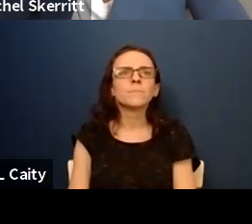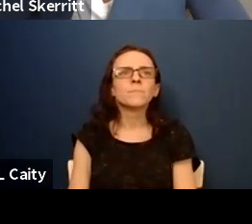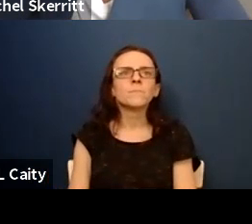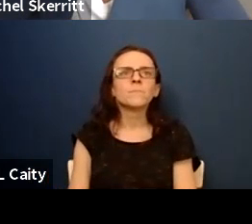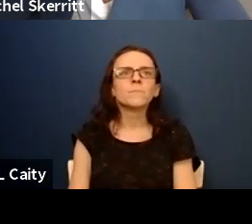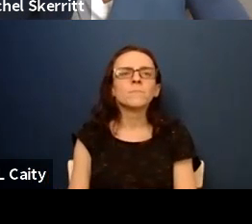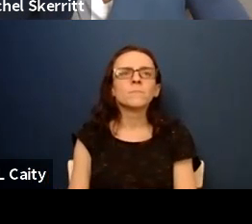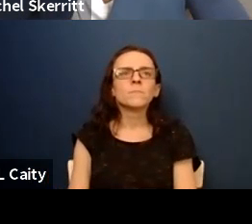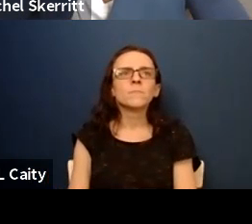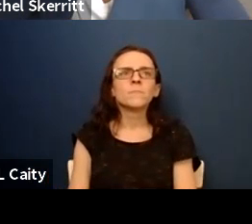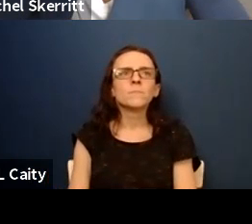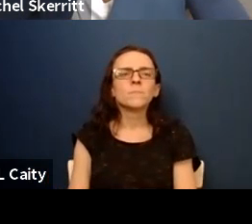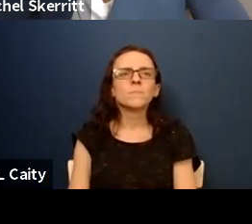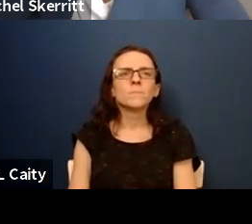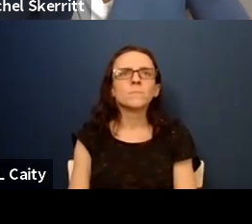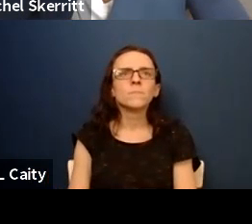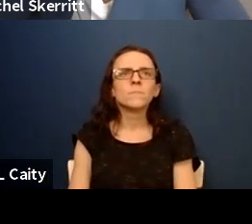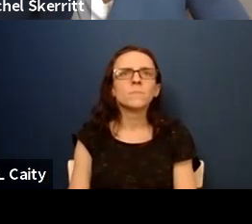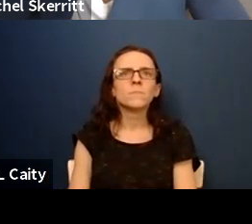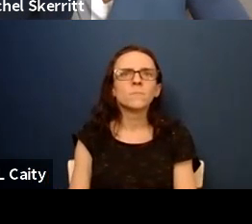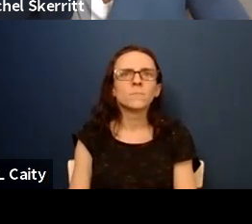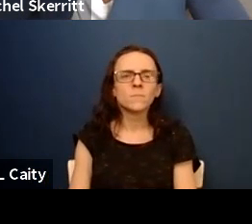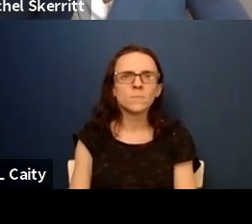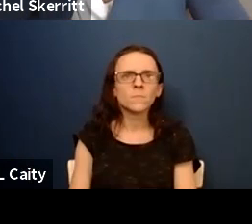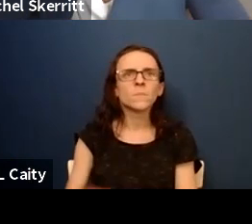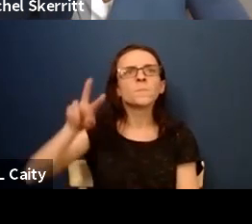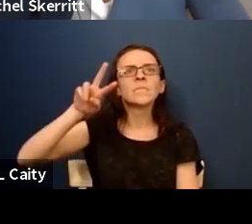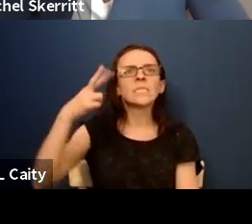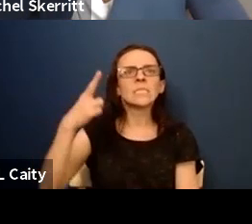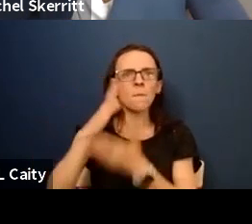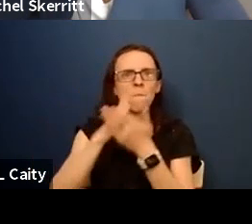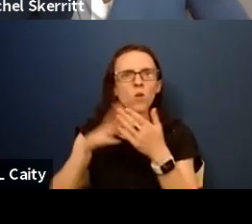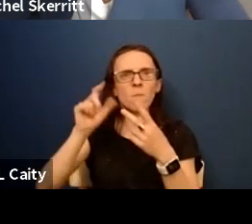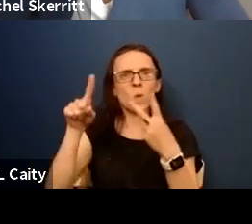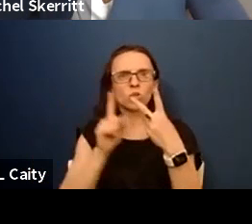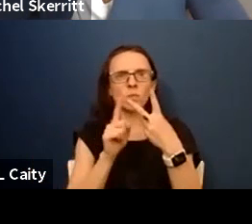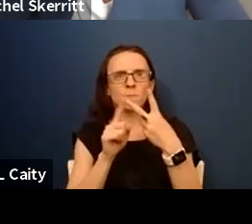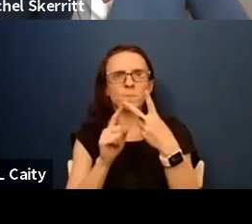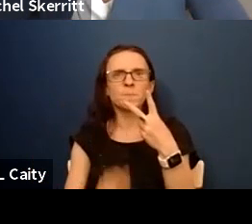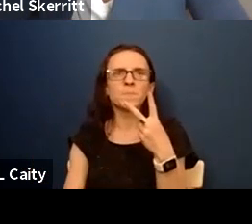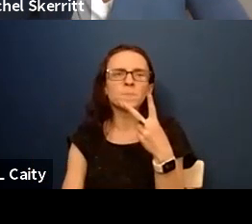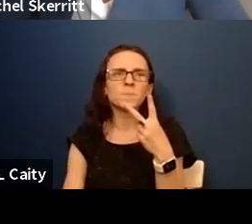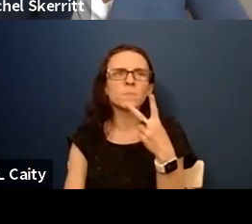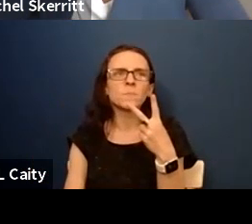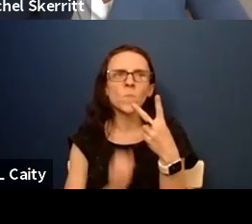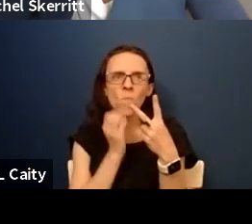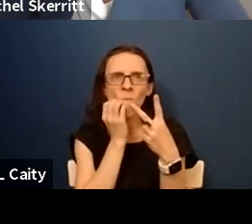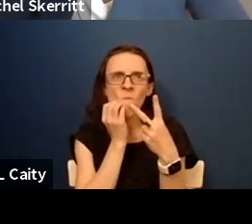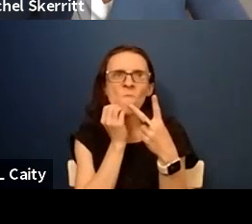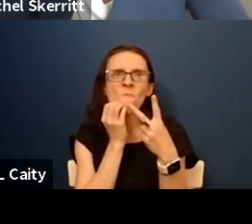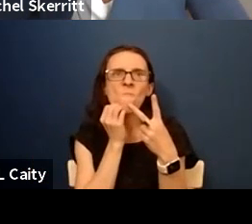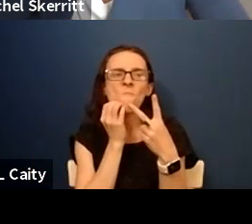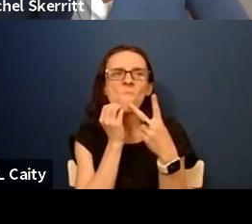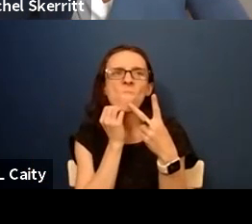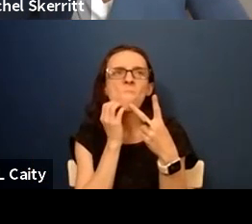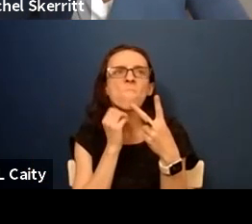Okay. That said, second part of my question is, if it is, since it will